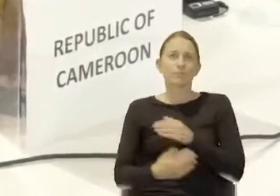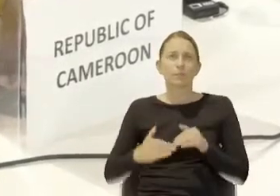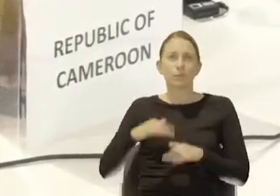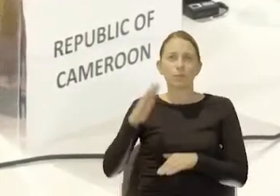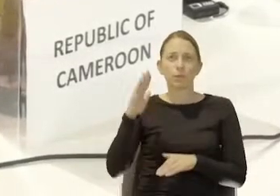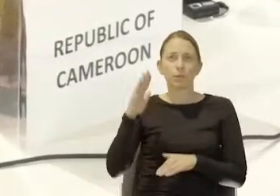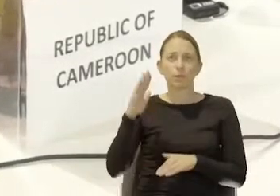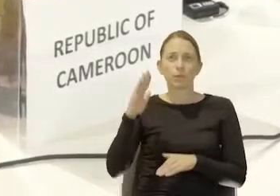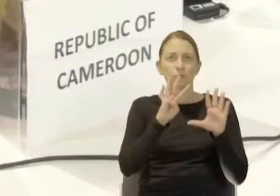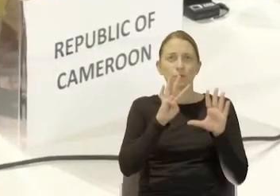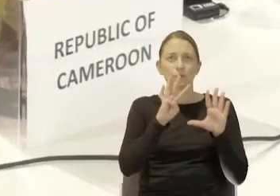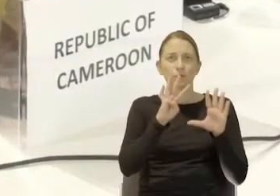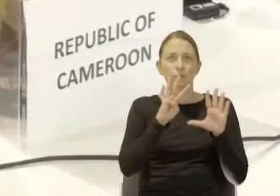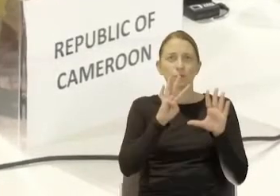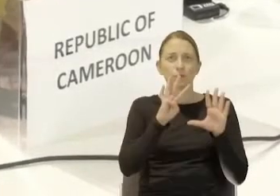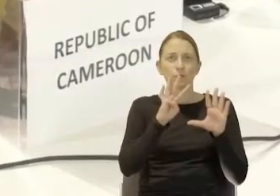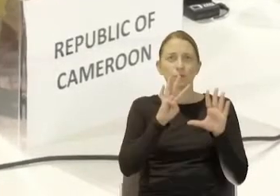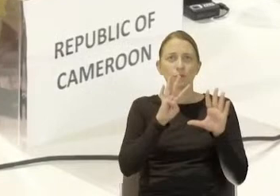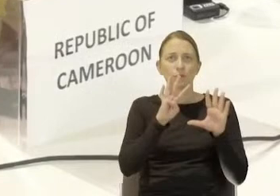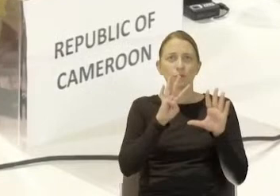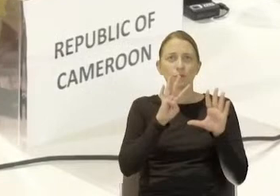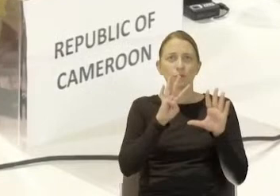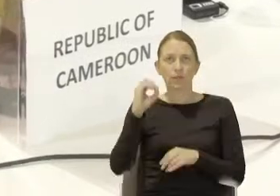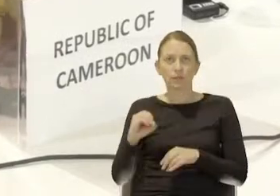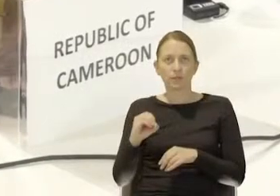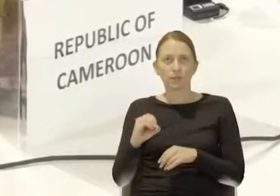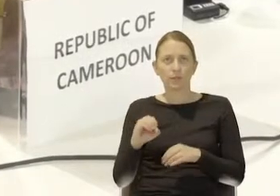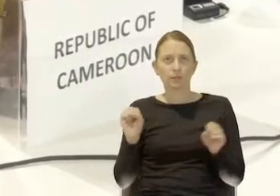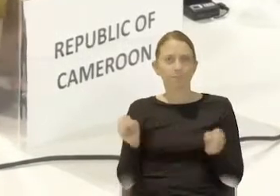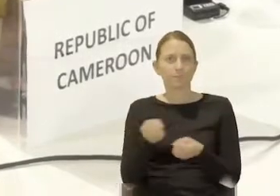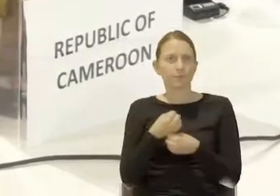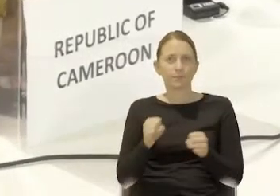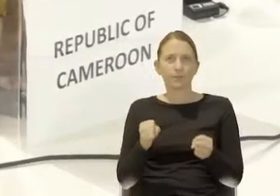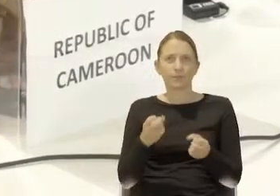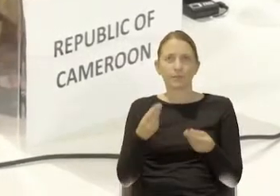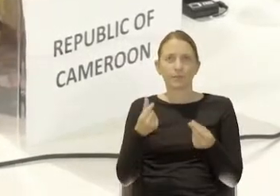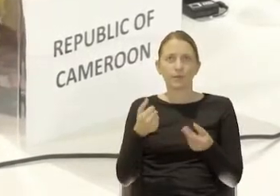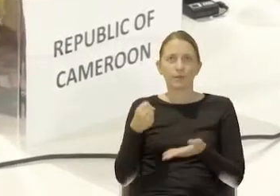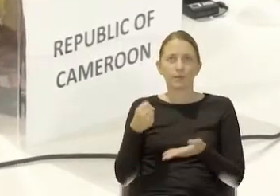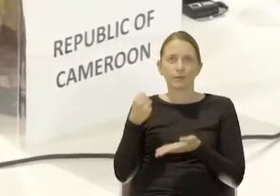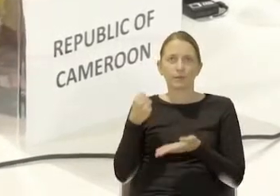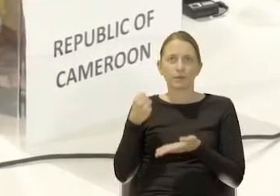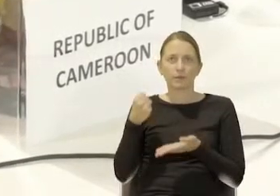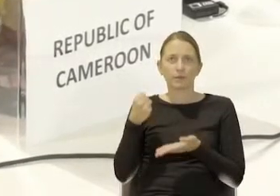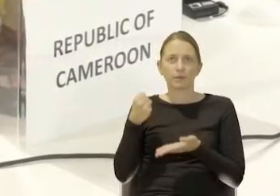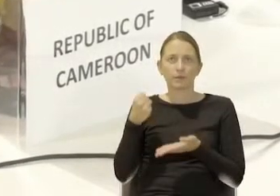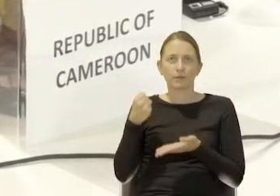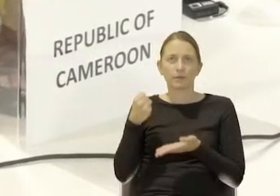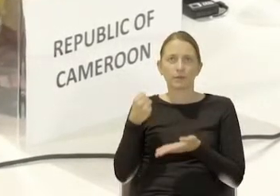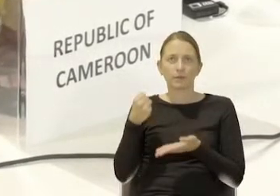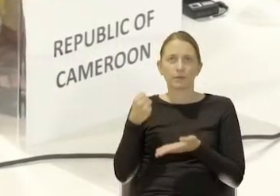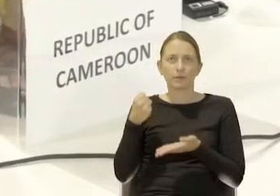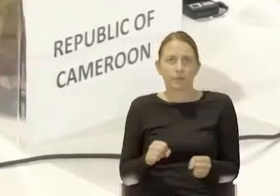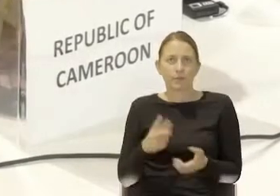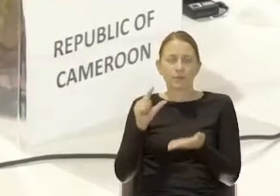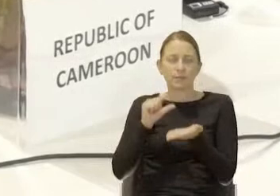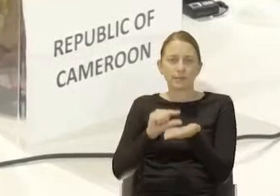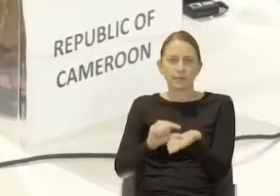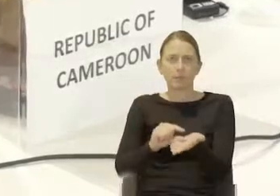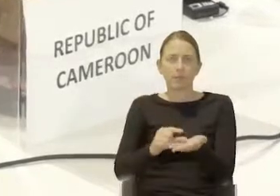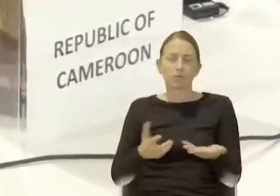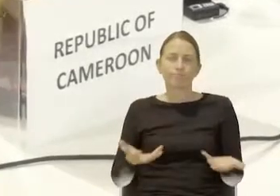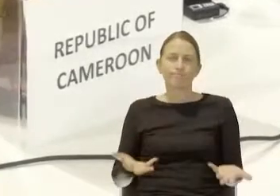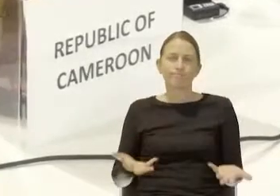A big part of our society has no proper resources to be able to purchase their own